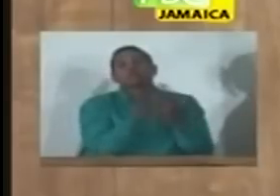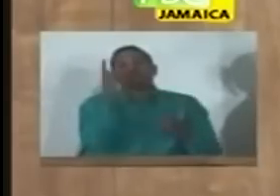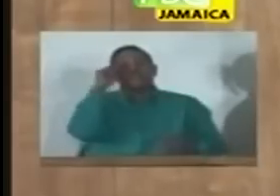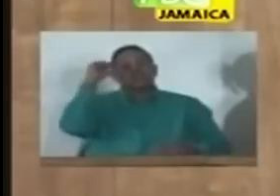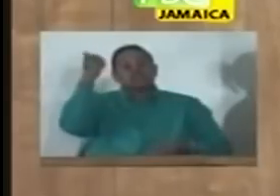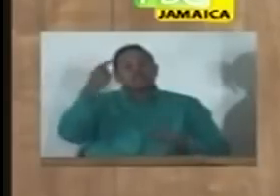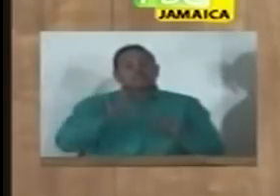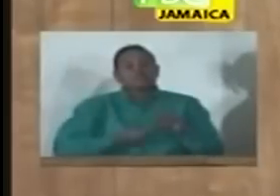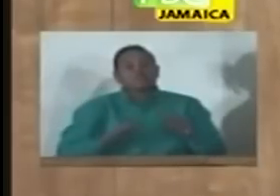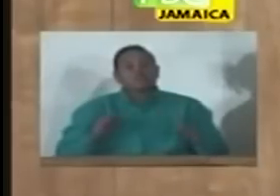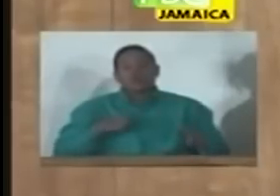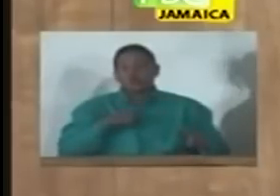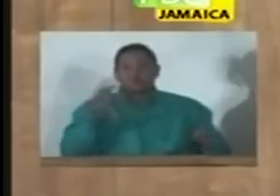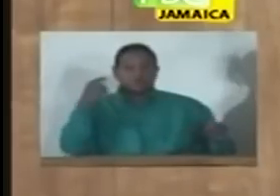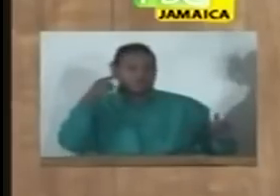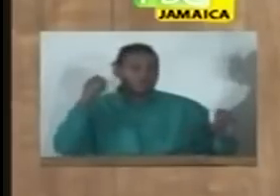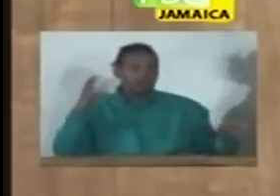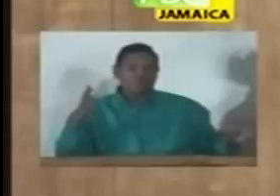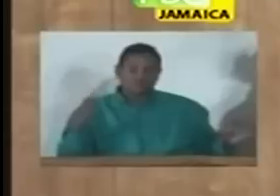we don't hear